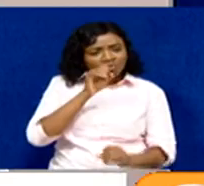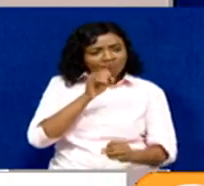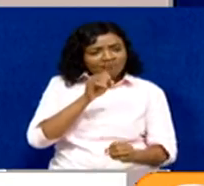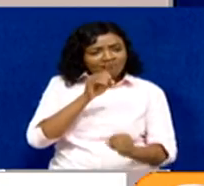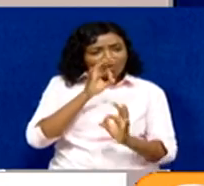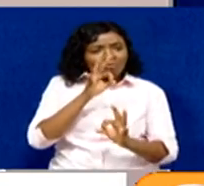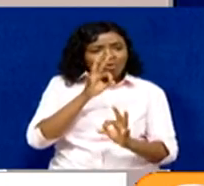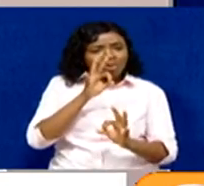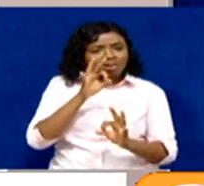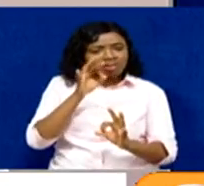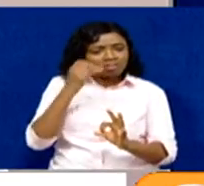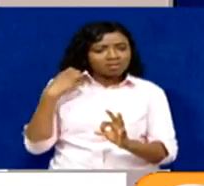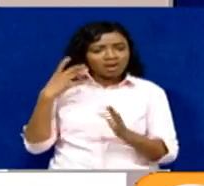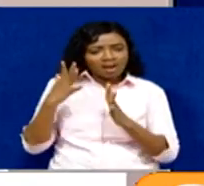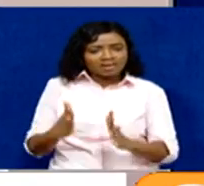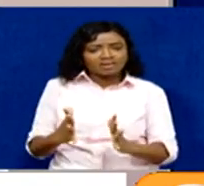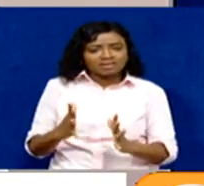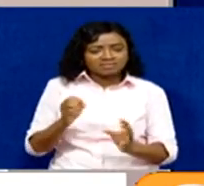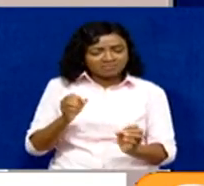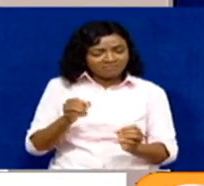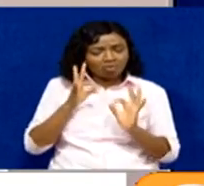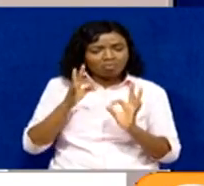But what also persuaded